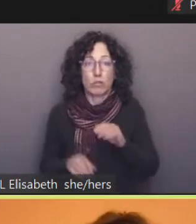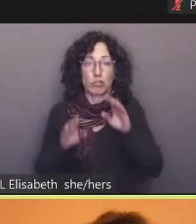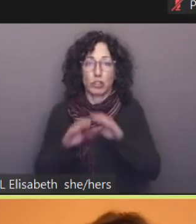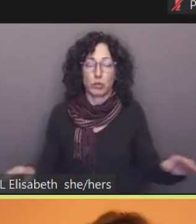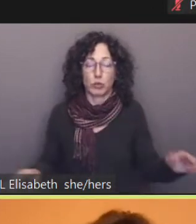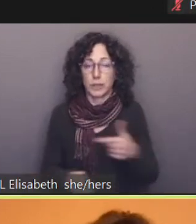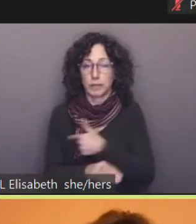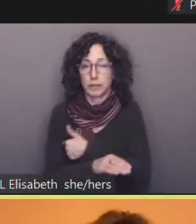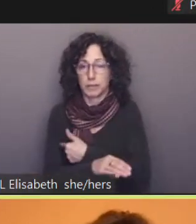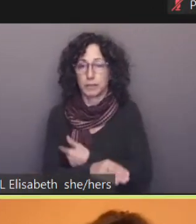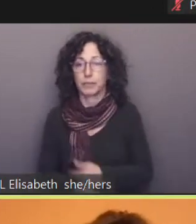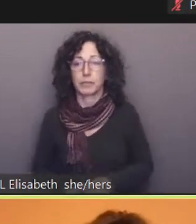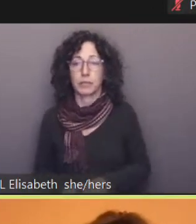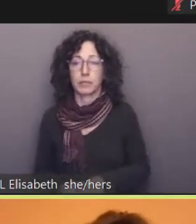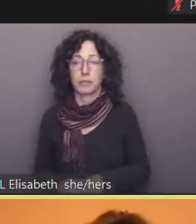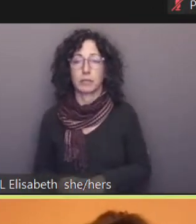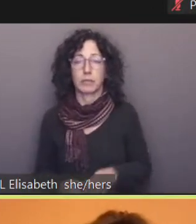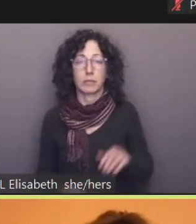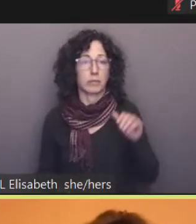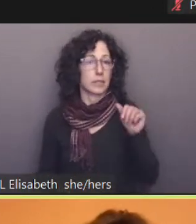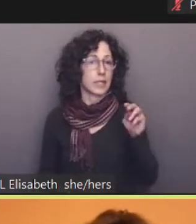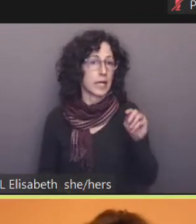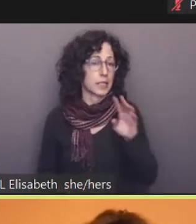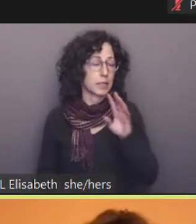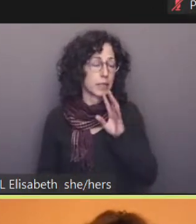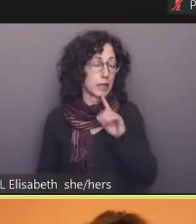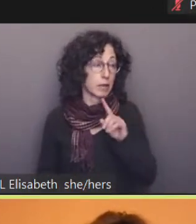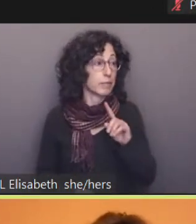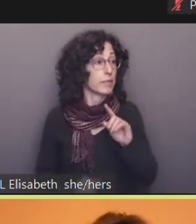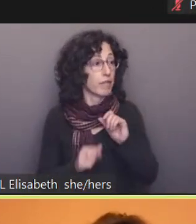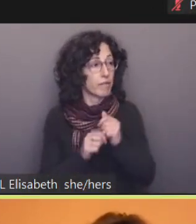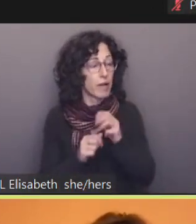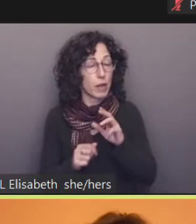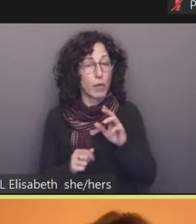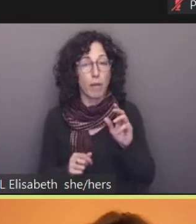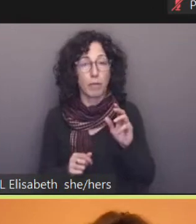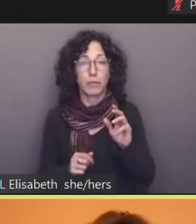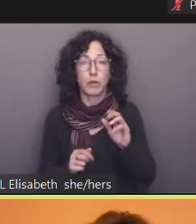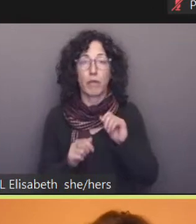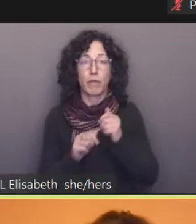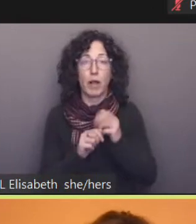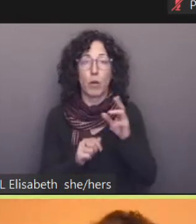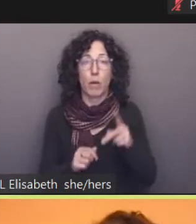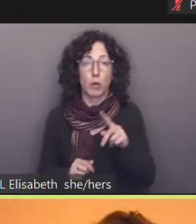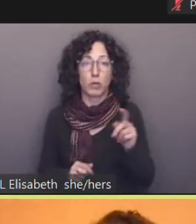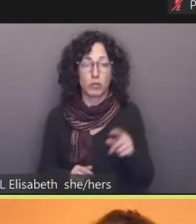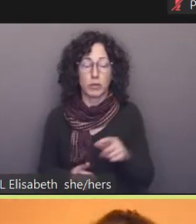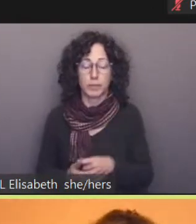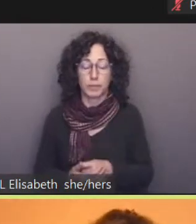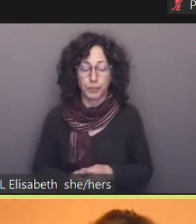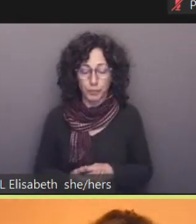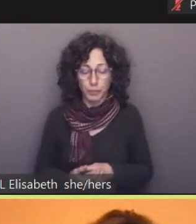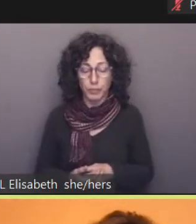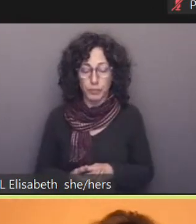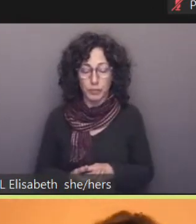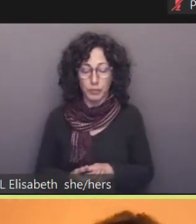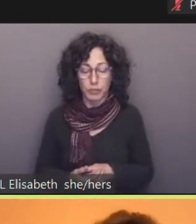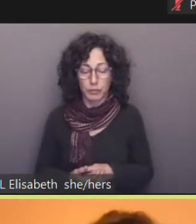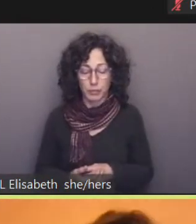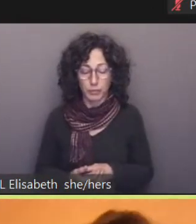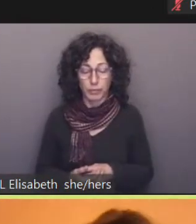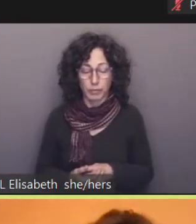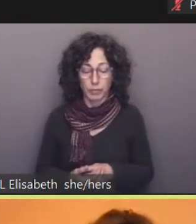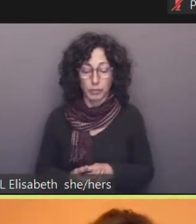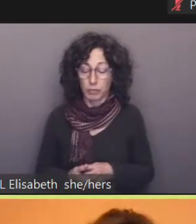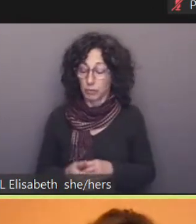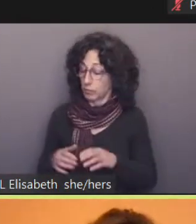And as a follow-up, we have many people asking, why should we give the vaccine to children when they do not